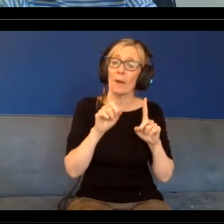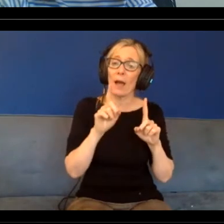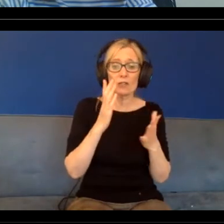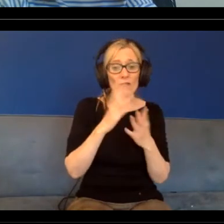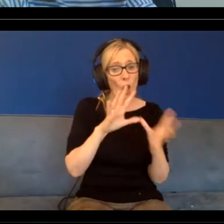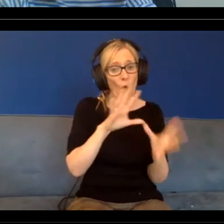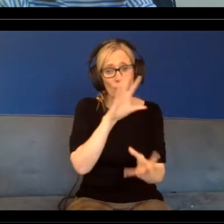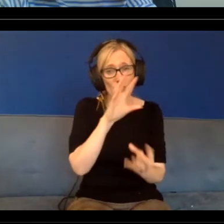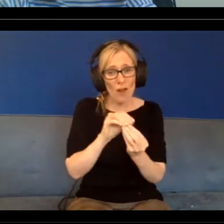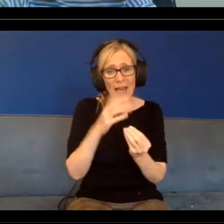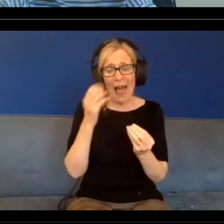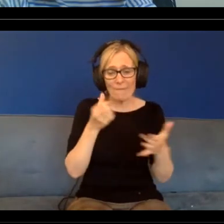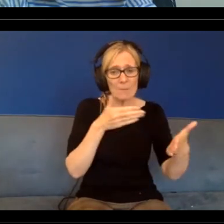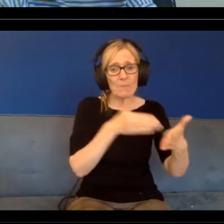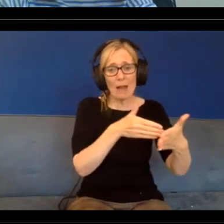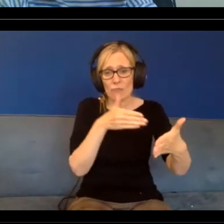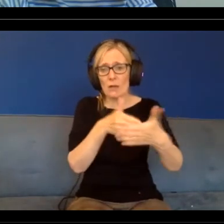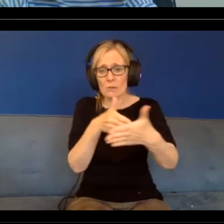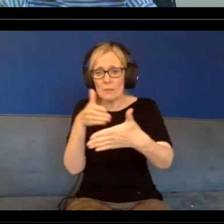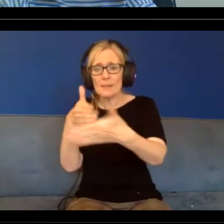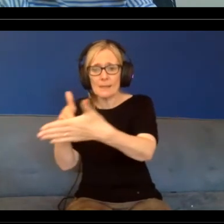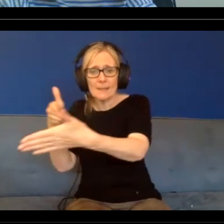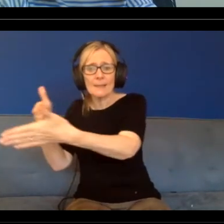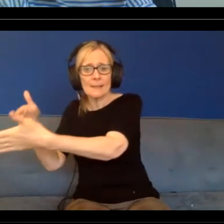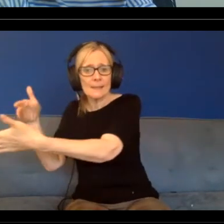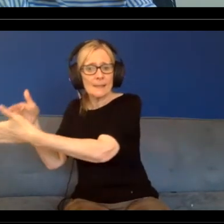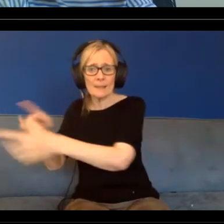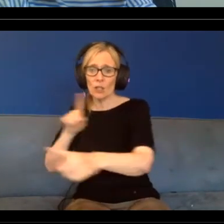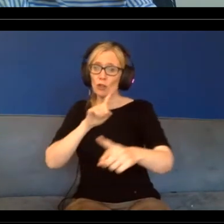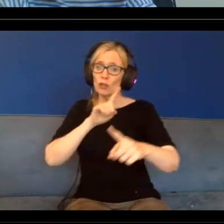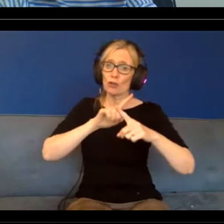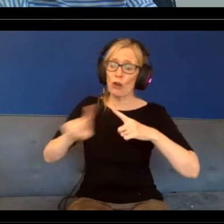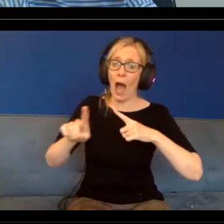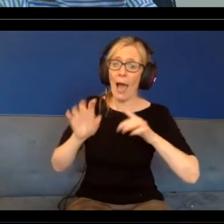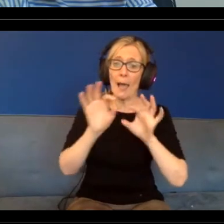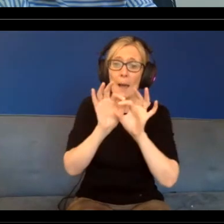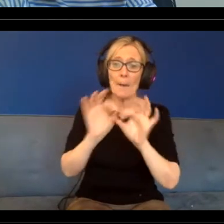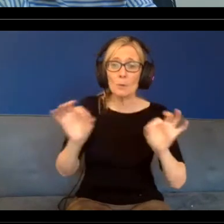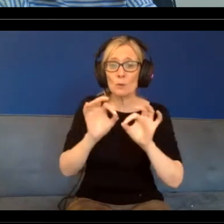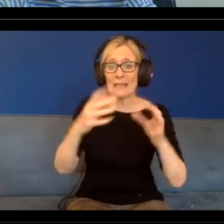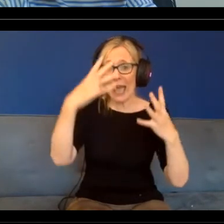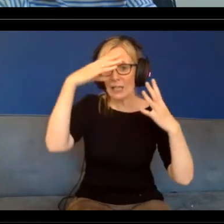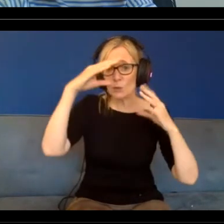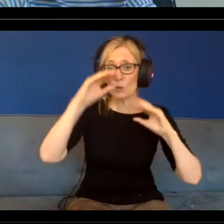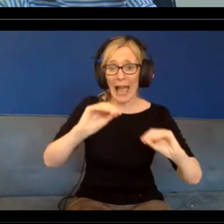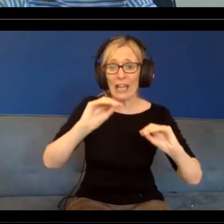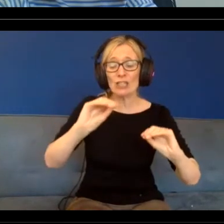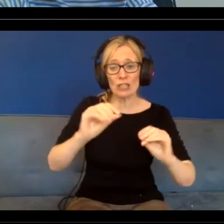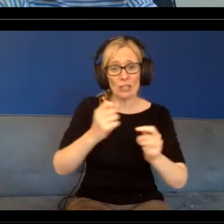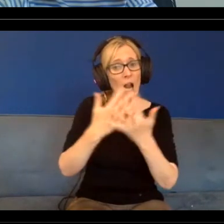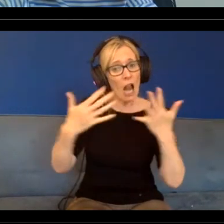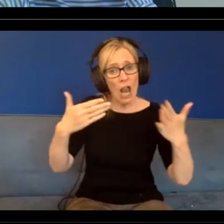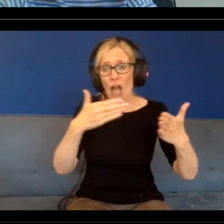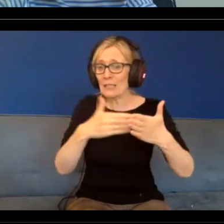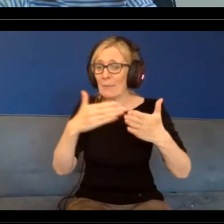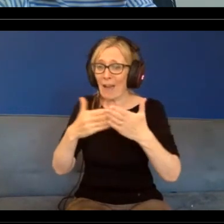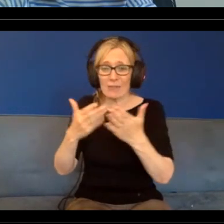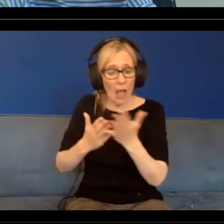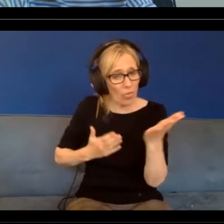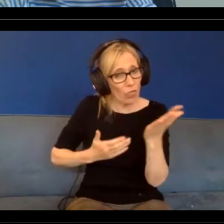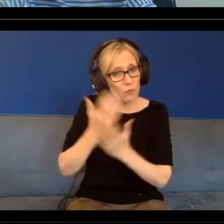myriad of barriers when it comes to accessing music education and music making. And these barriers stem throughout the whole musical journey.